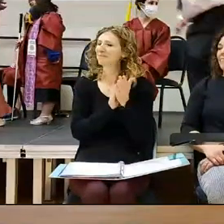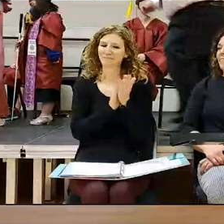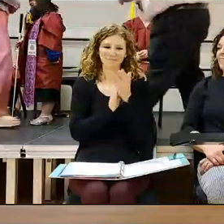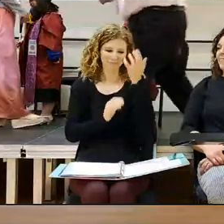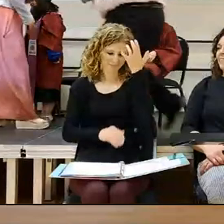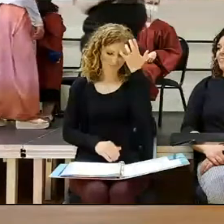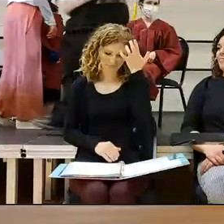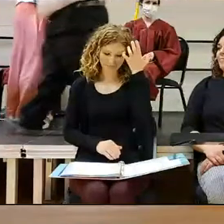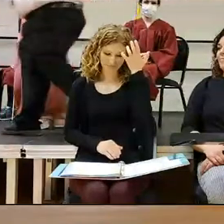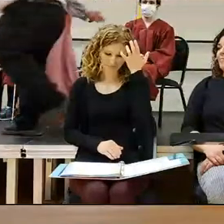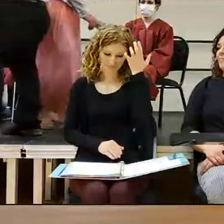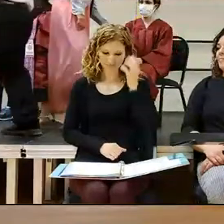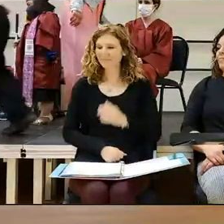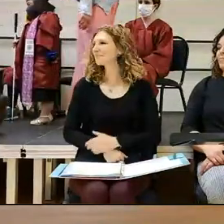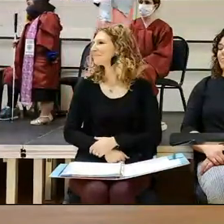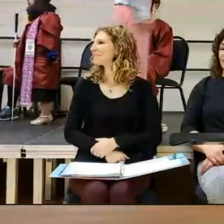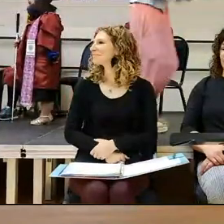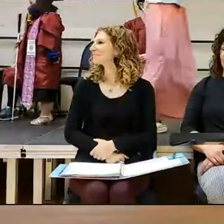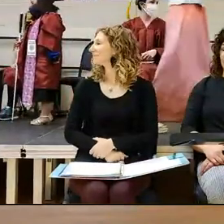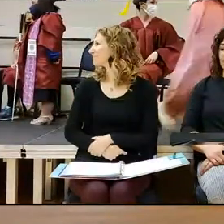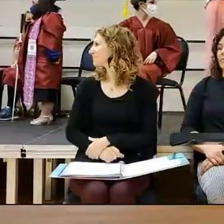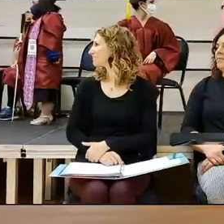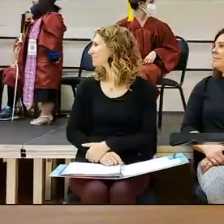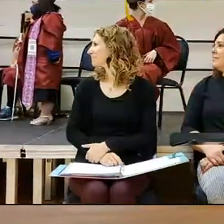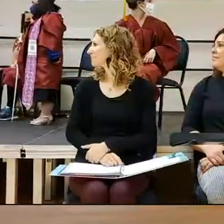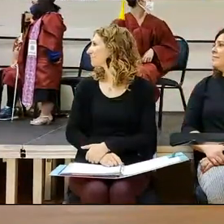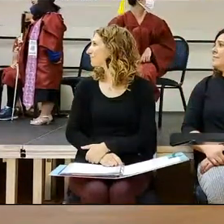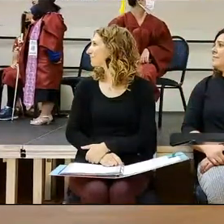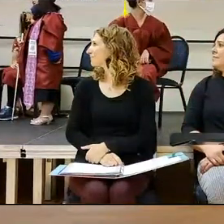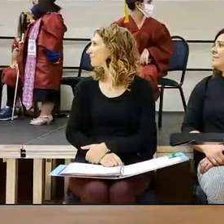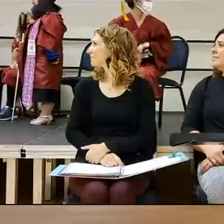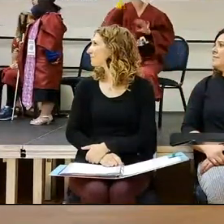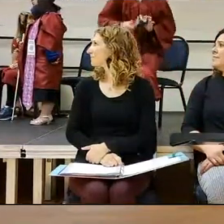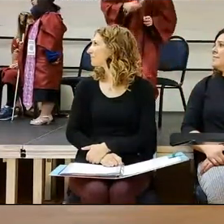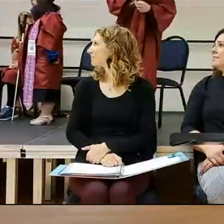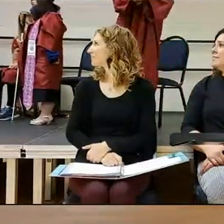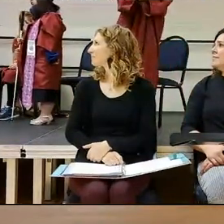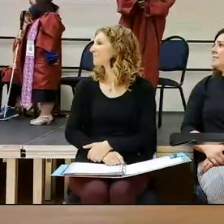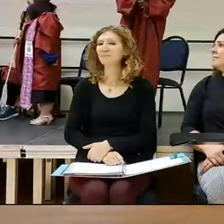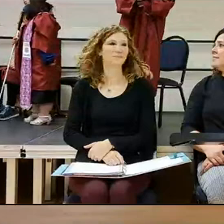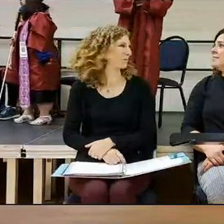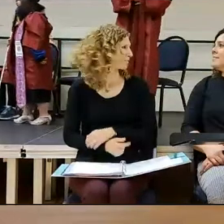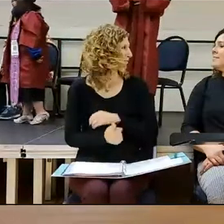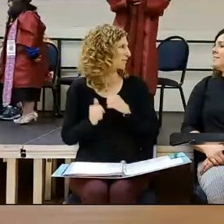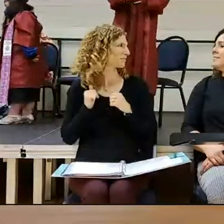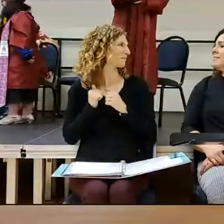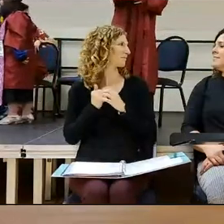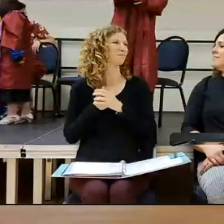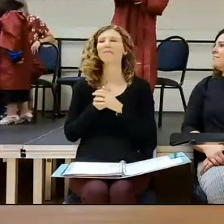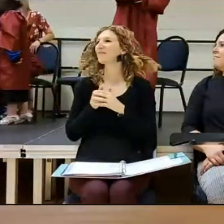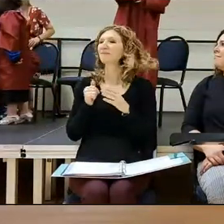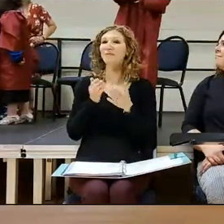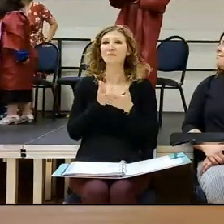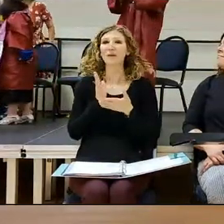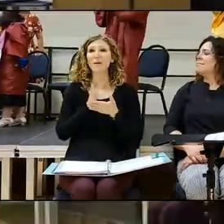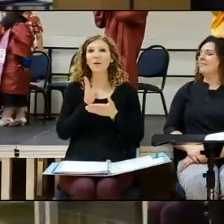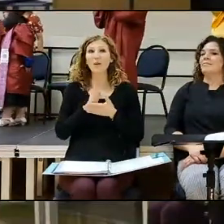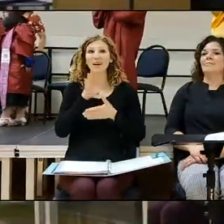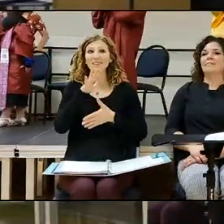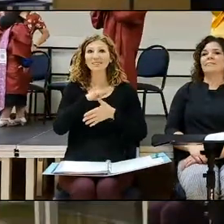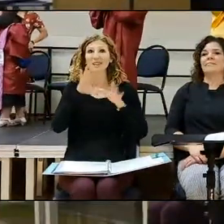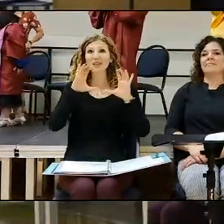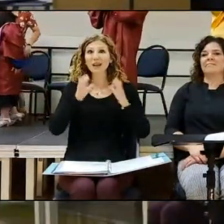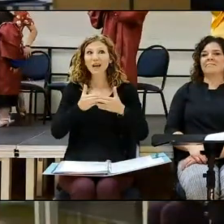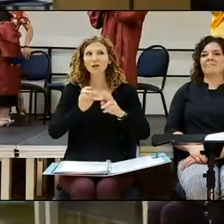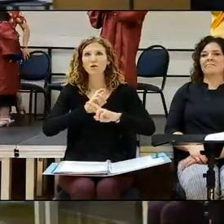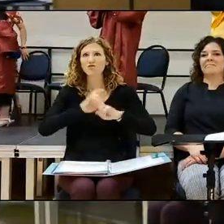John has joined them on the stage. He's back up. He's taking his mic. The graduates that are